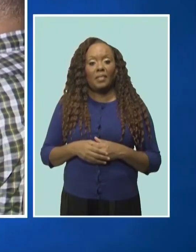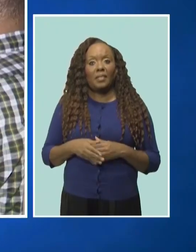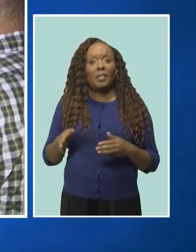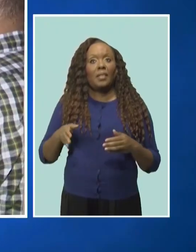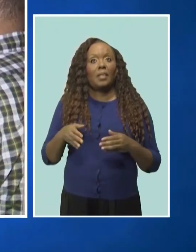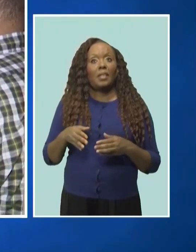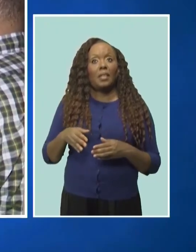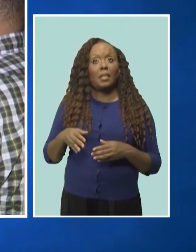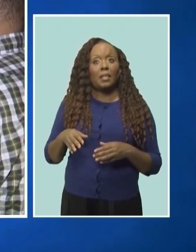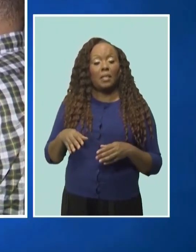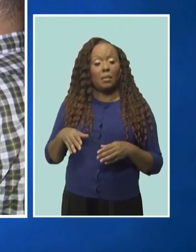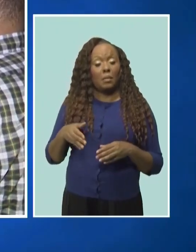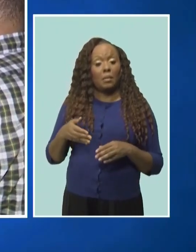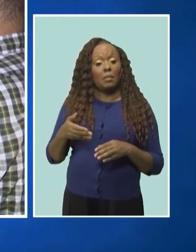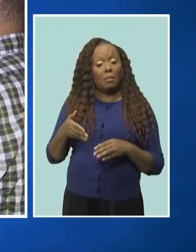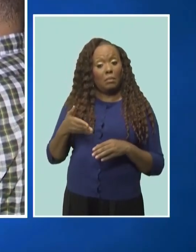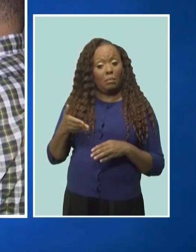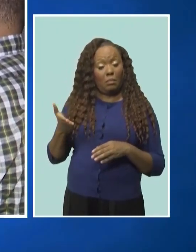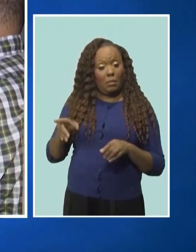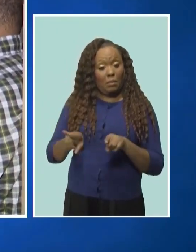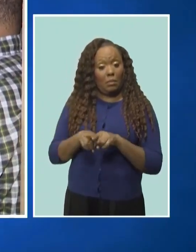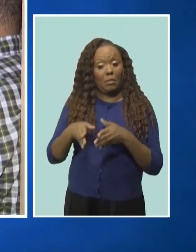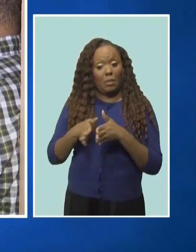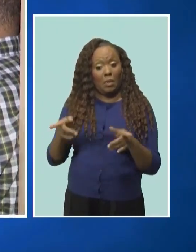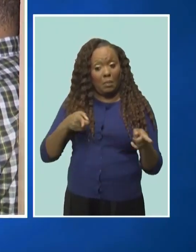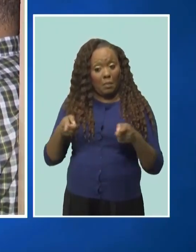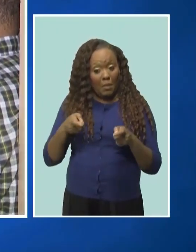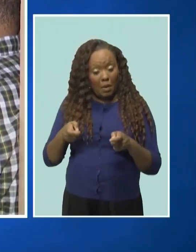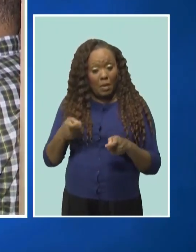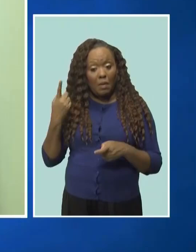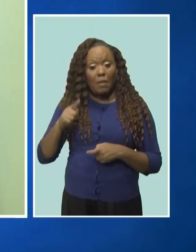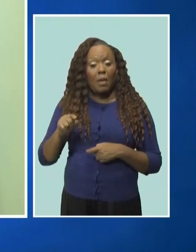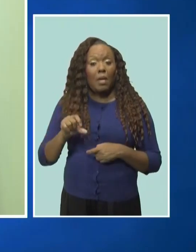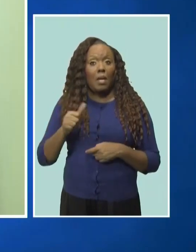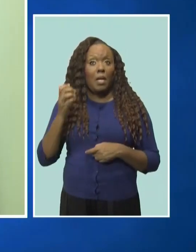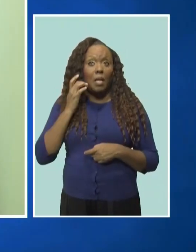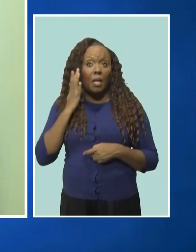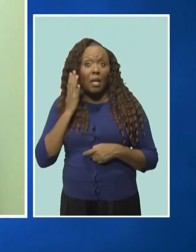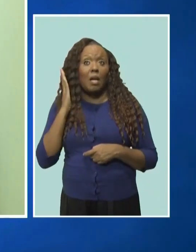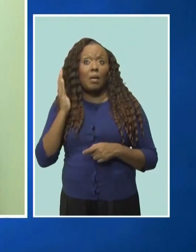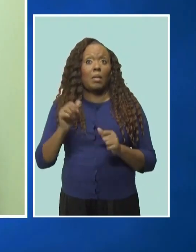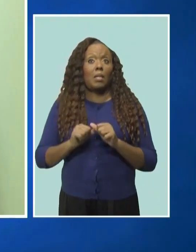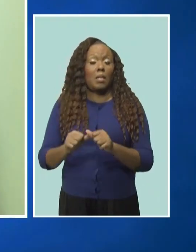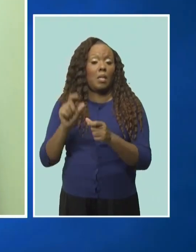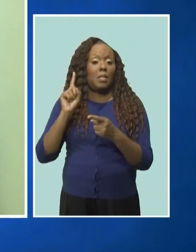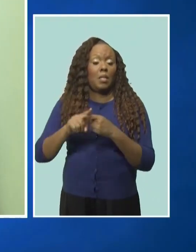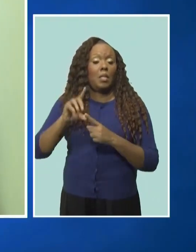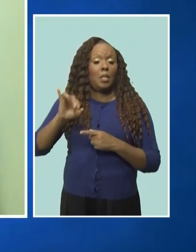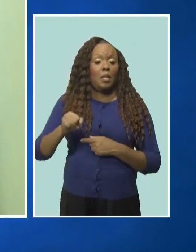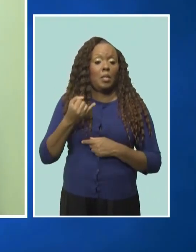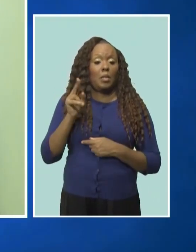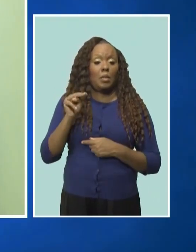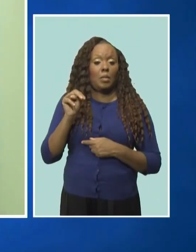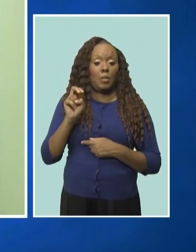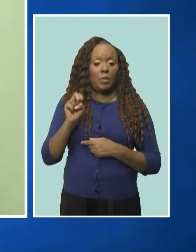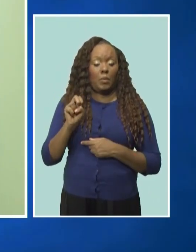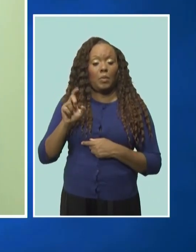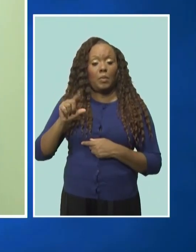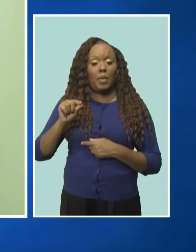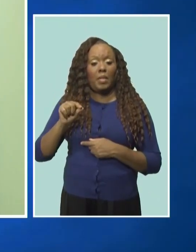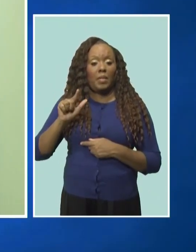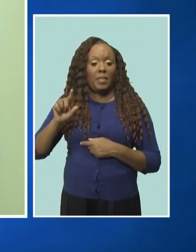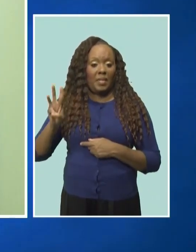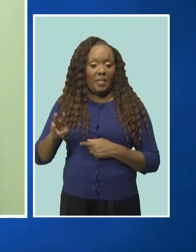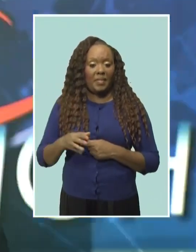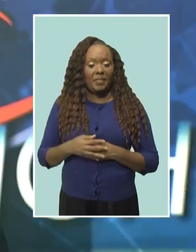he was appointed in June and will serve until June 2026. Trevor Thorpe,